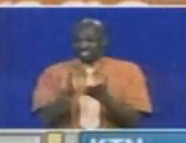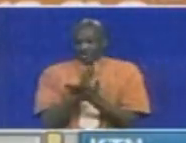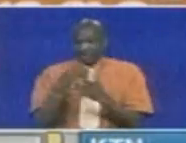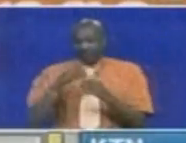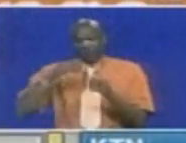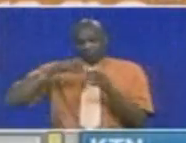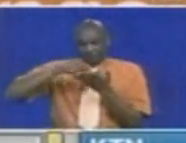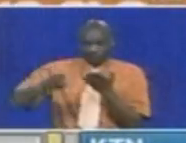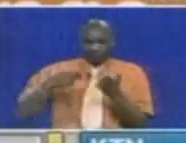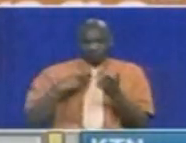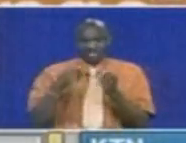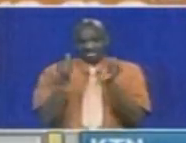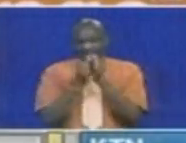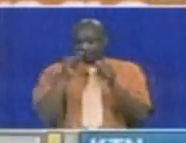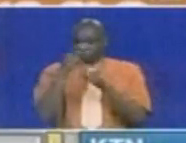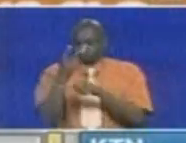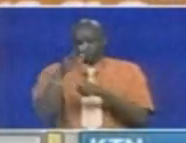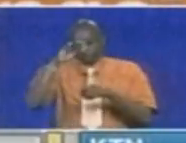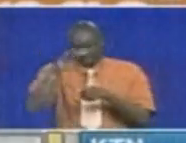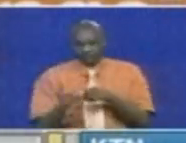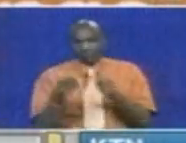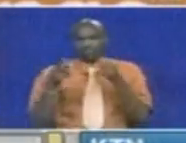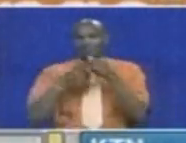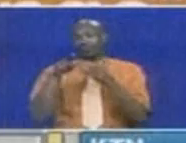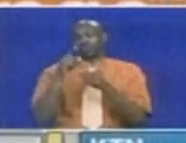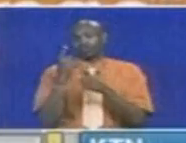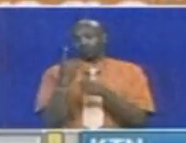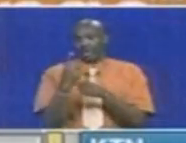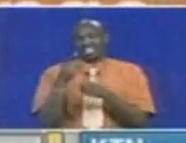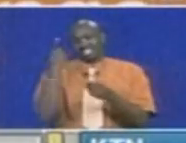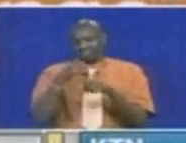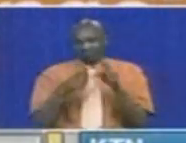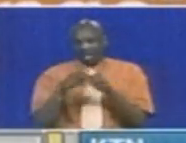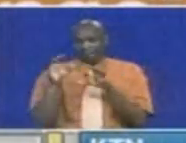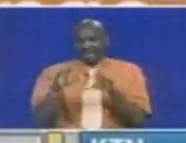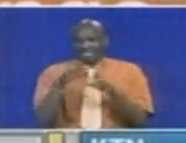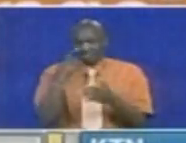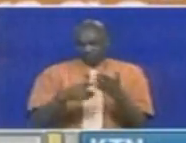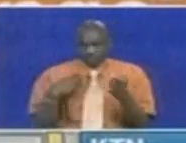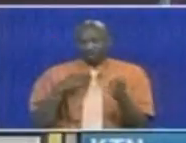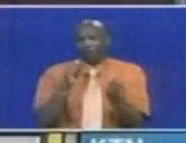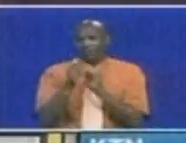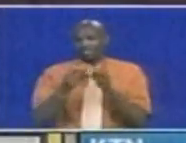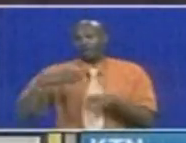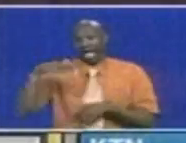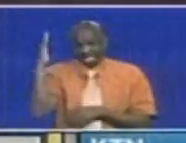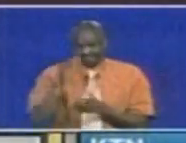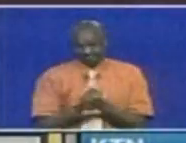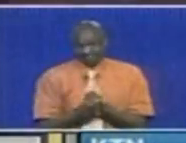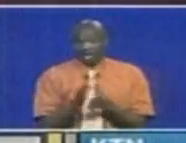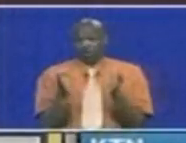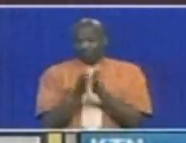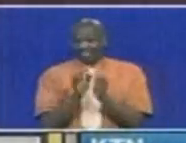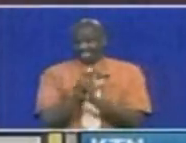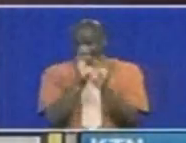from 10.2% last year to 7.1% this year in a market characterized by cutthroat competition. But even with clear signals